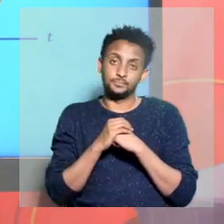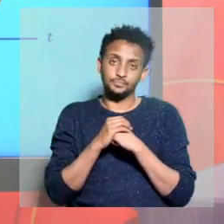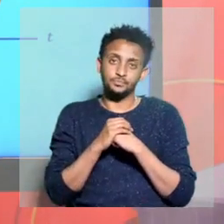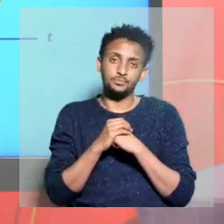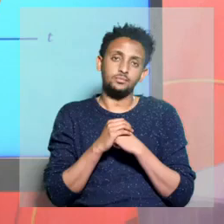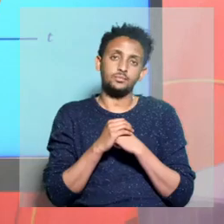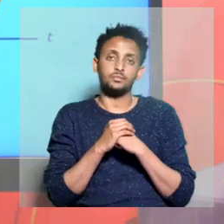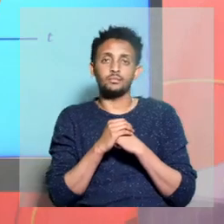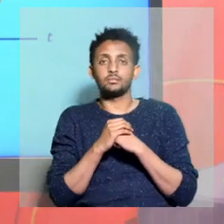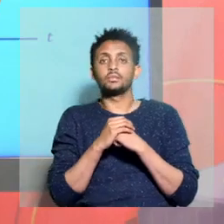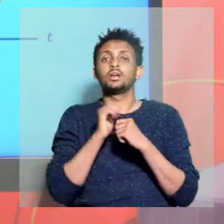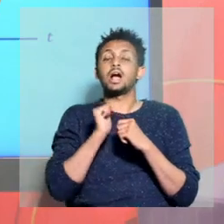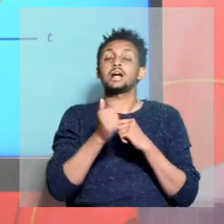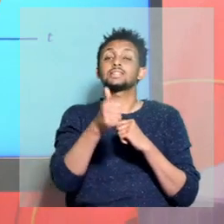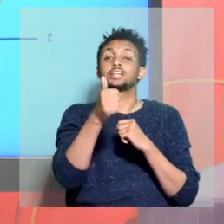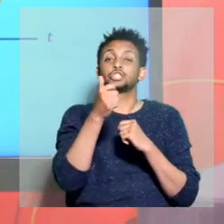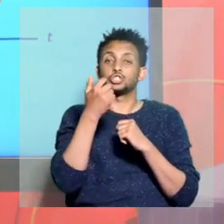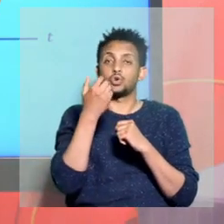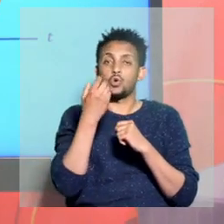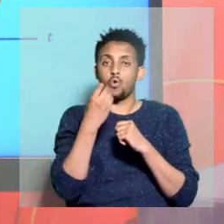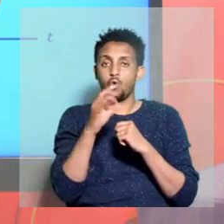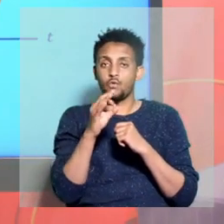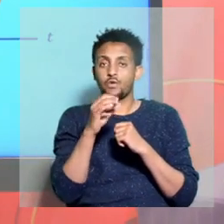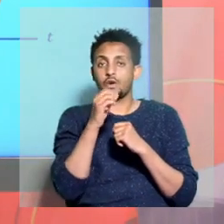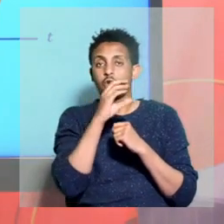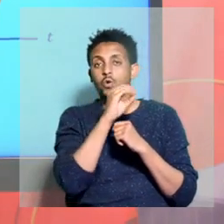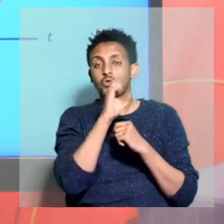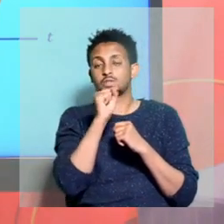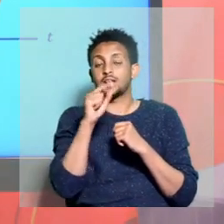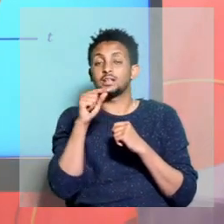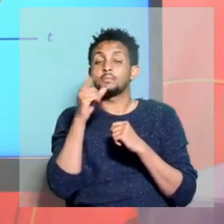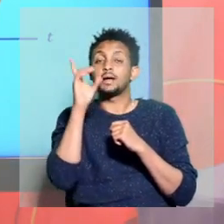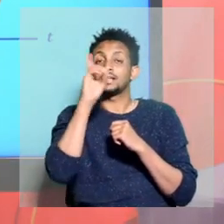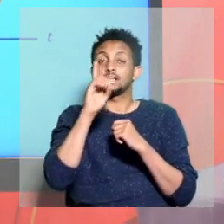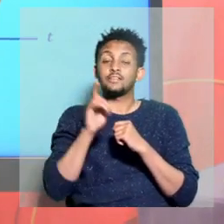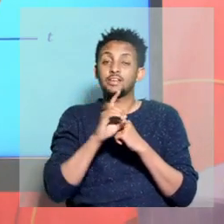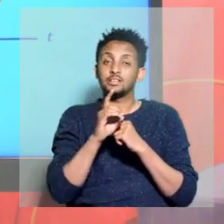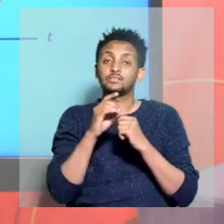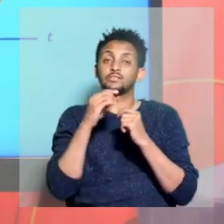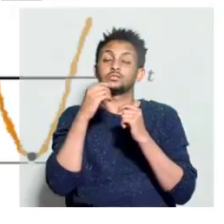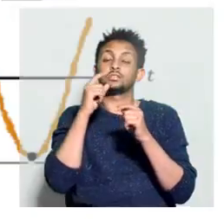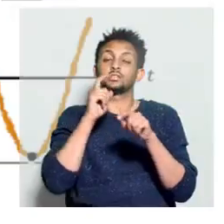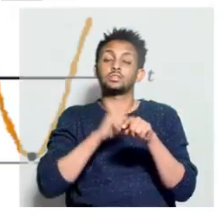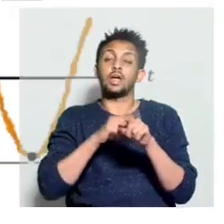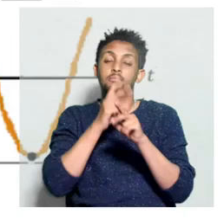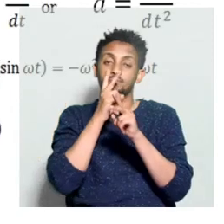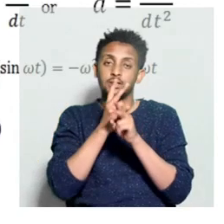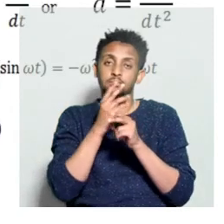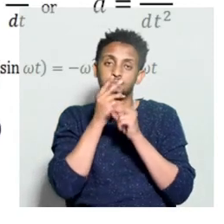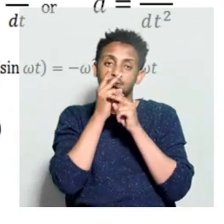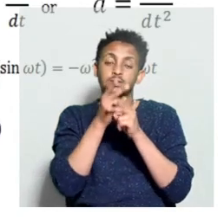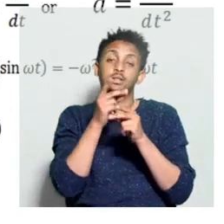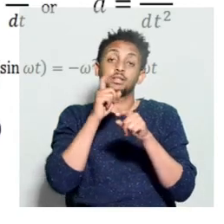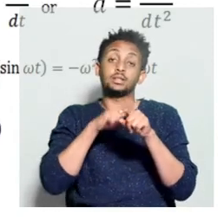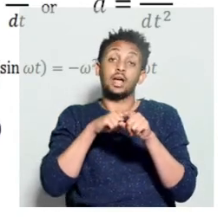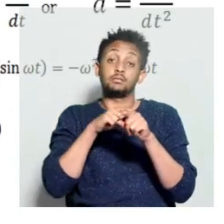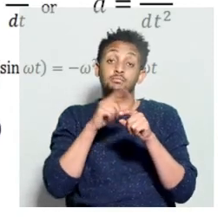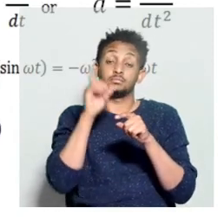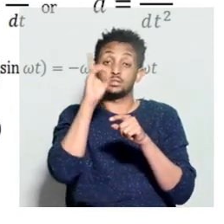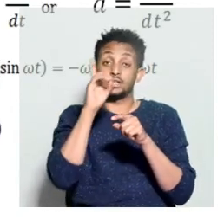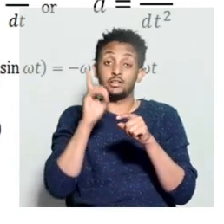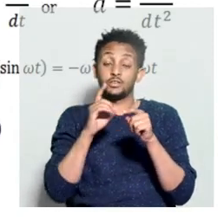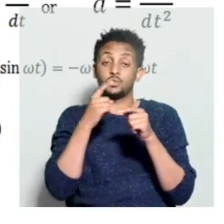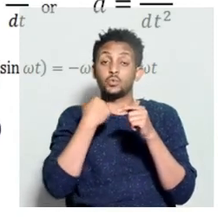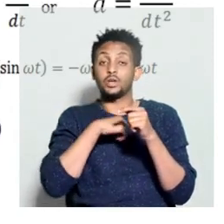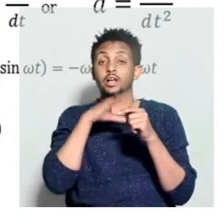the acceleration of the oscillatory body by derivating the velocity with respect to time t. So when you derivate, you can find